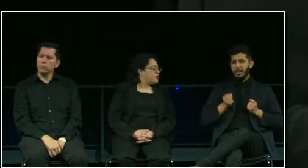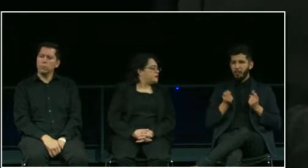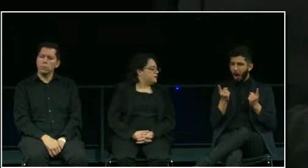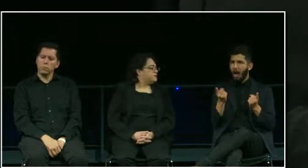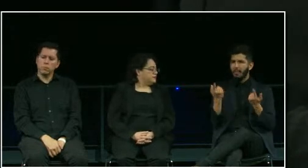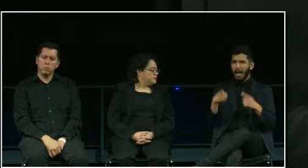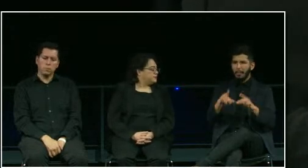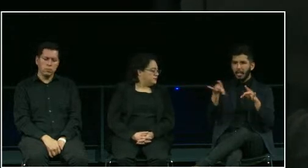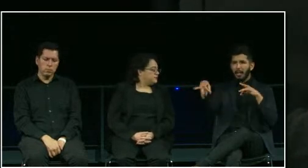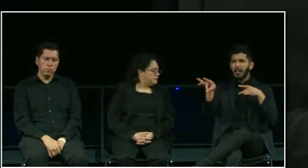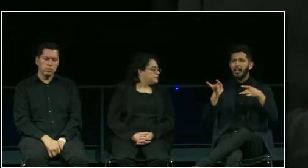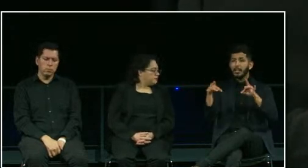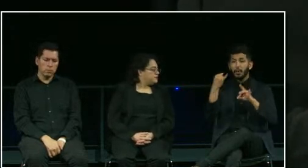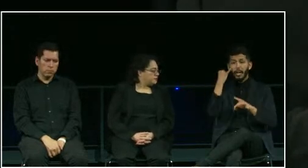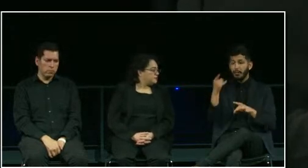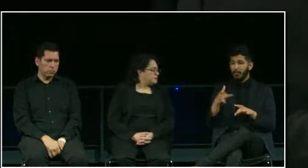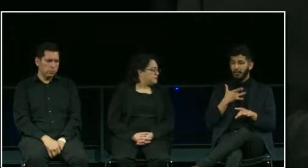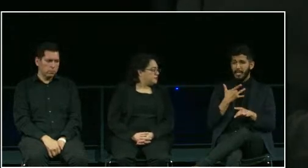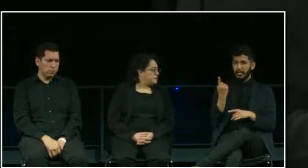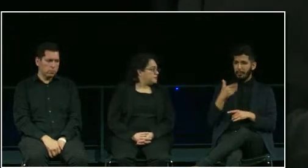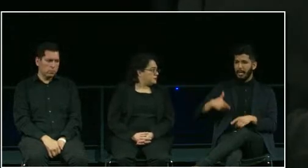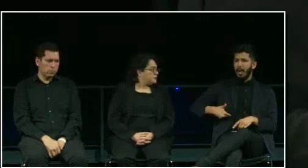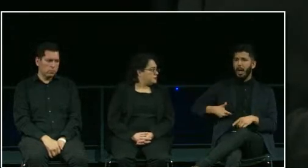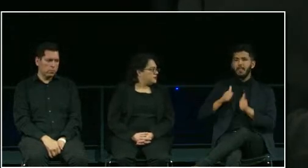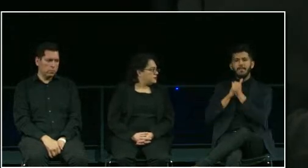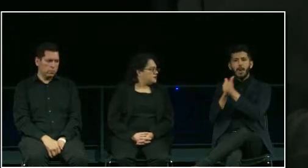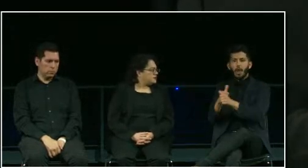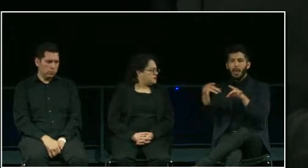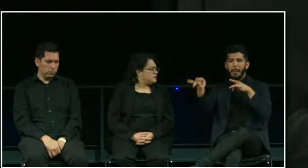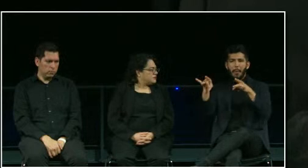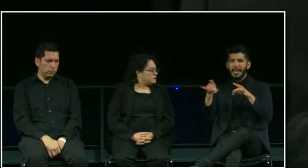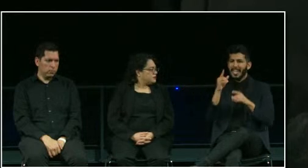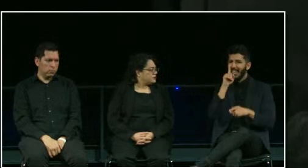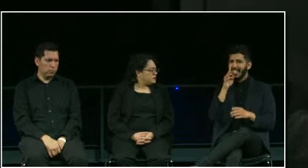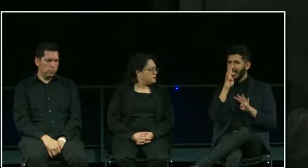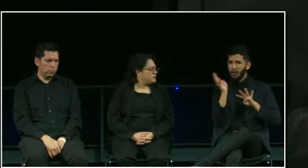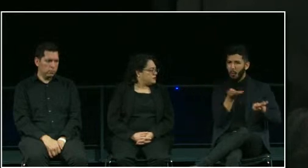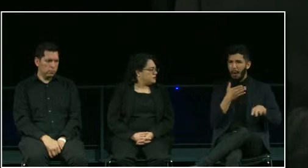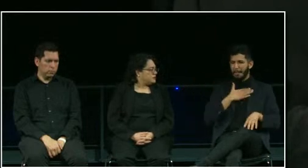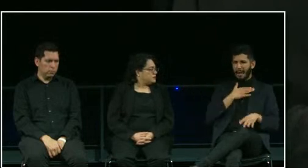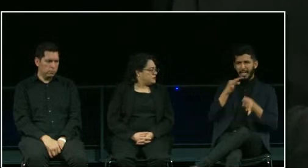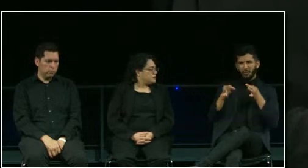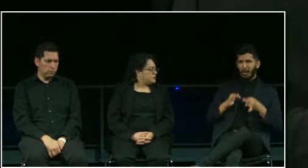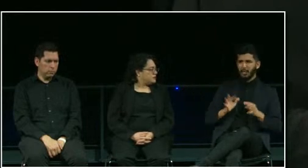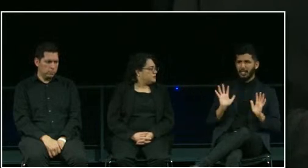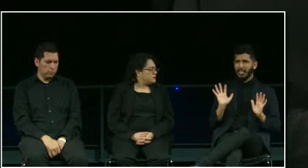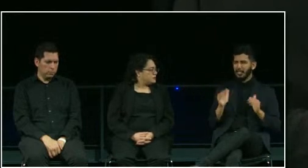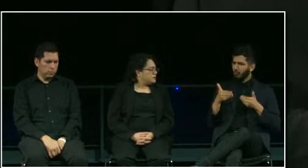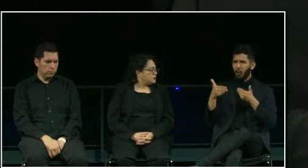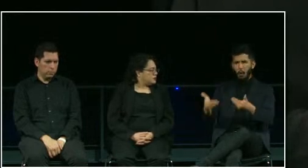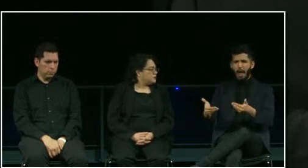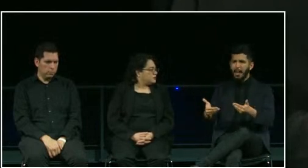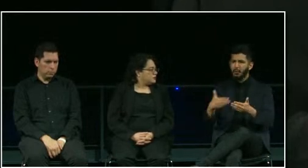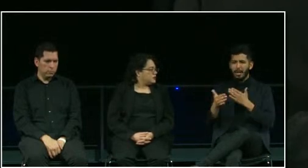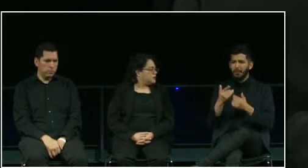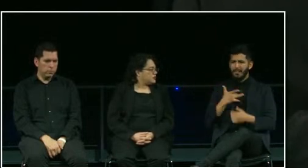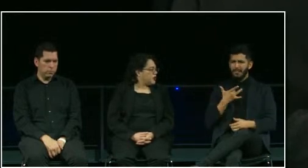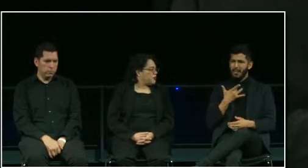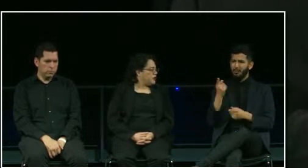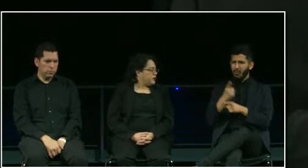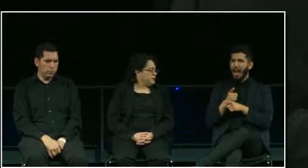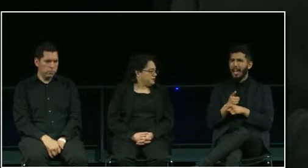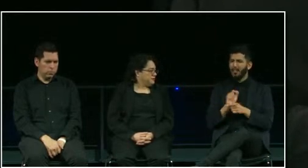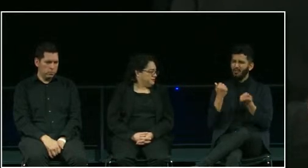to do something, follow the puppet. Ignore an instruction. Try weird things. Do unnecessary moves. And